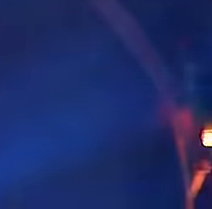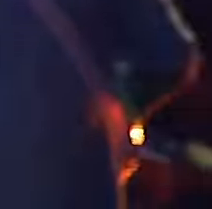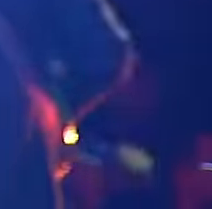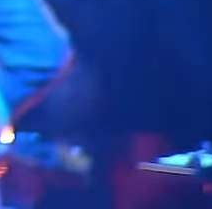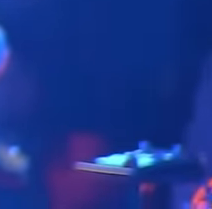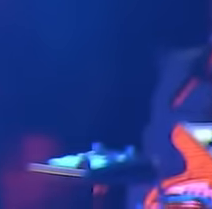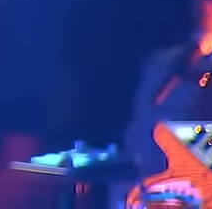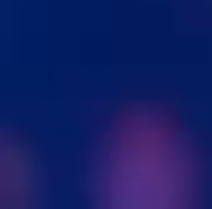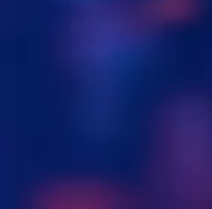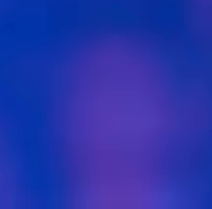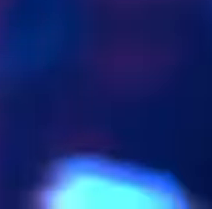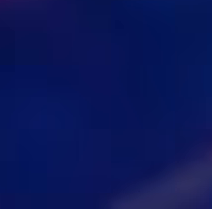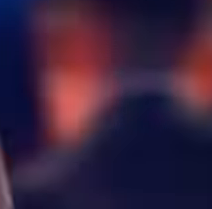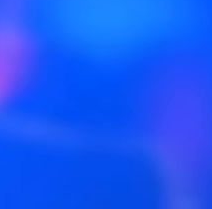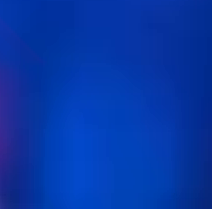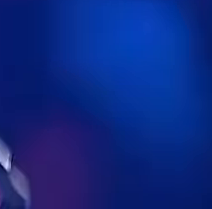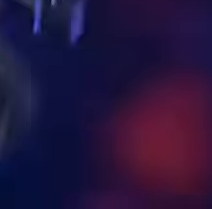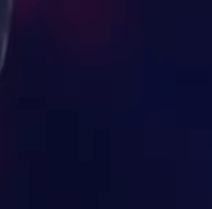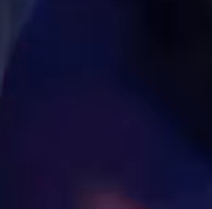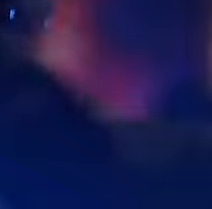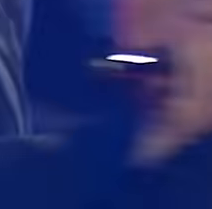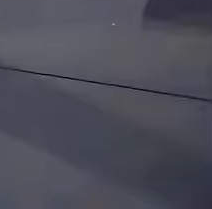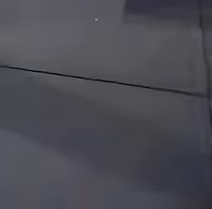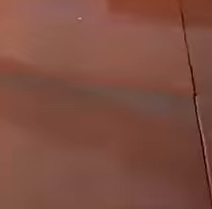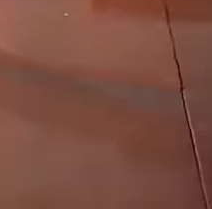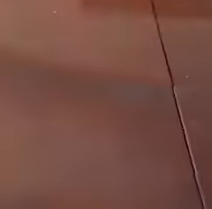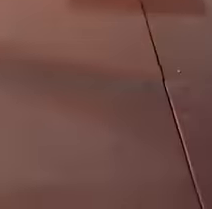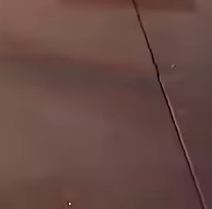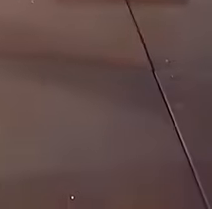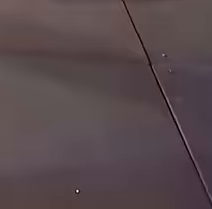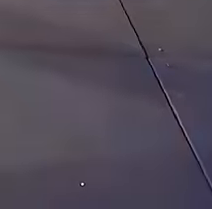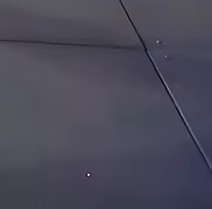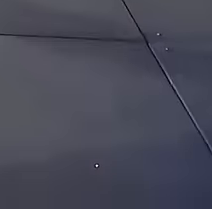say? Three times, let's go.